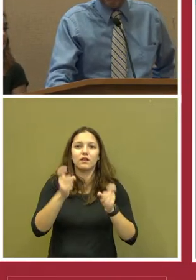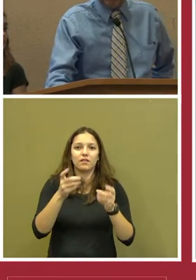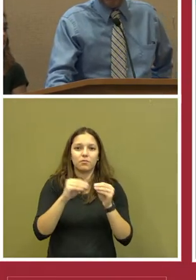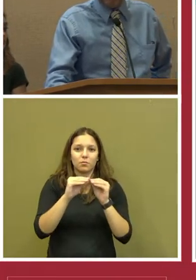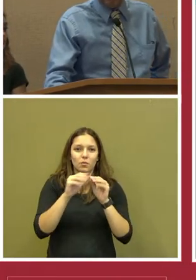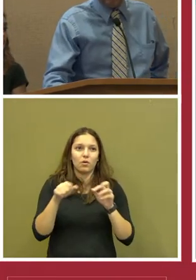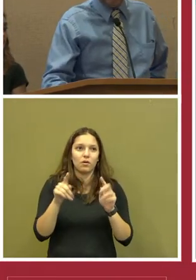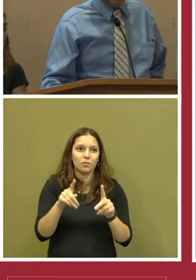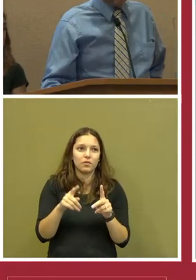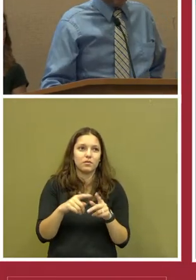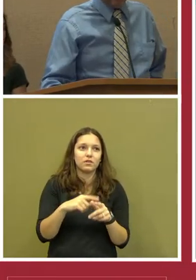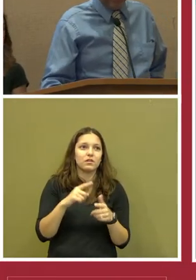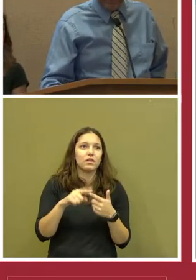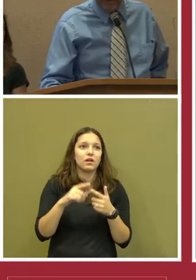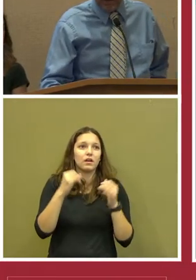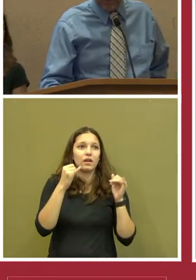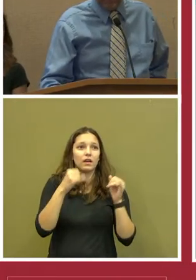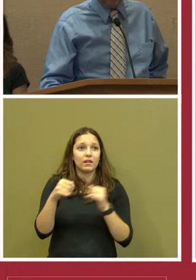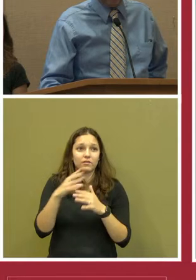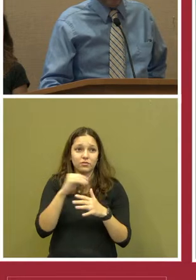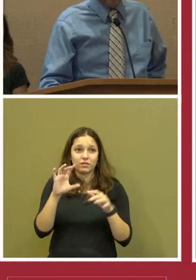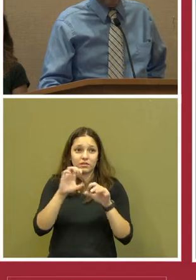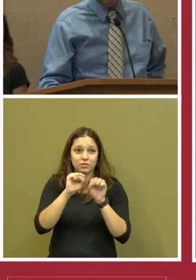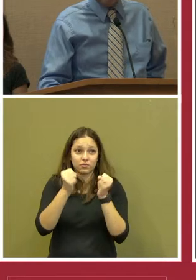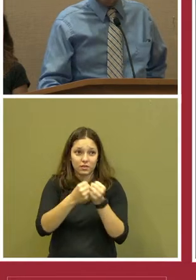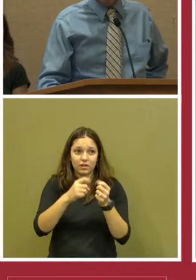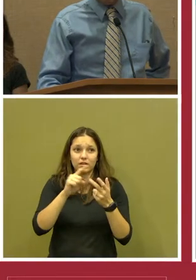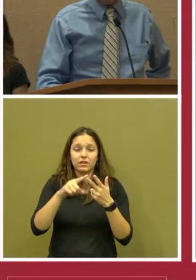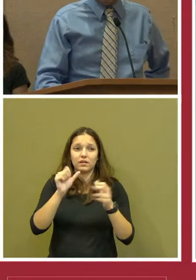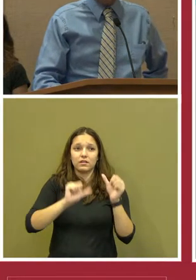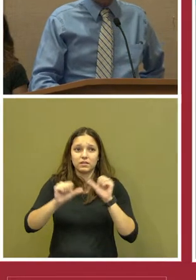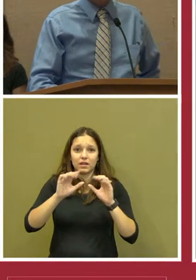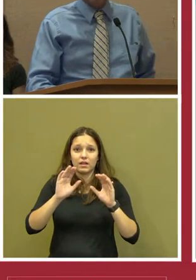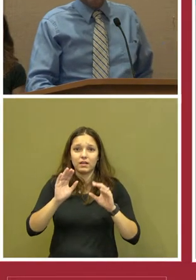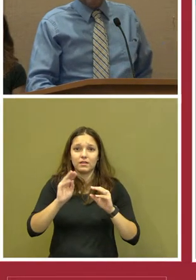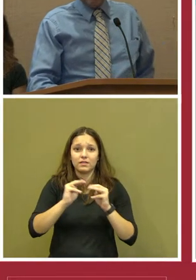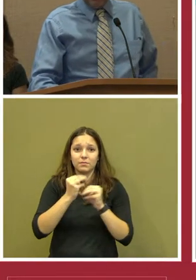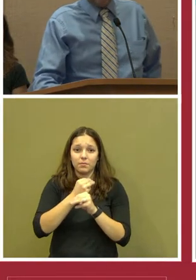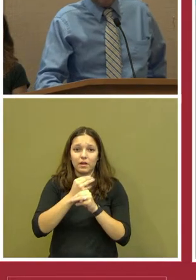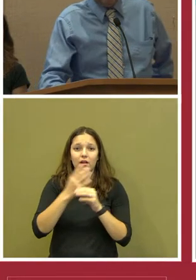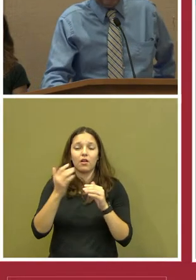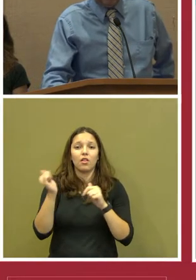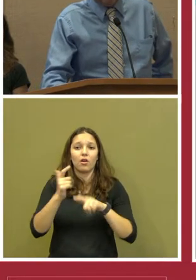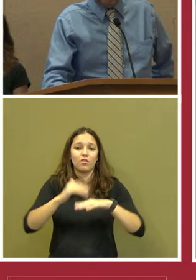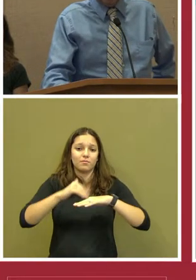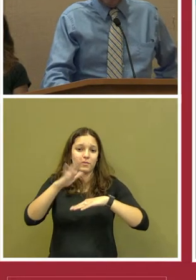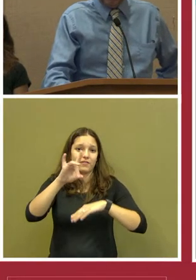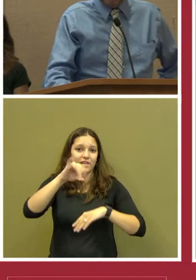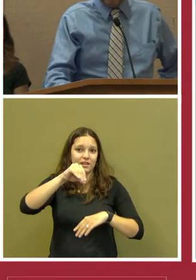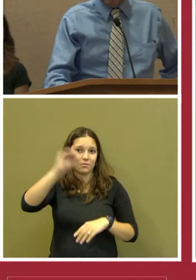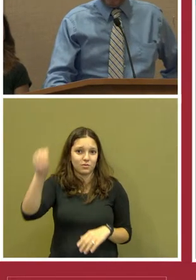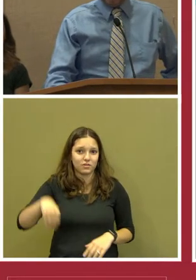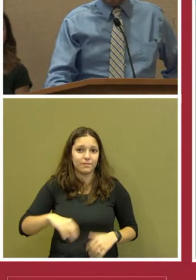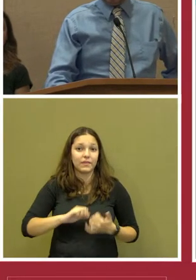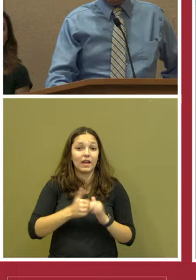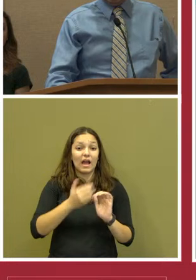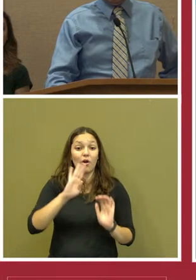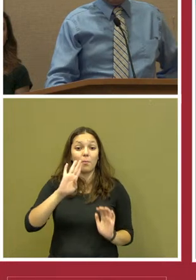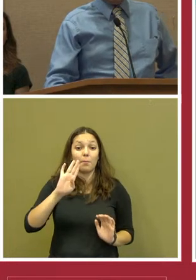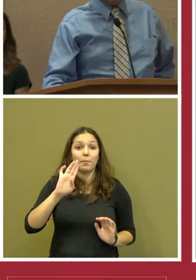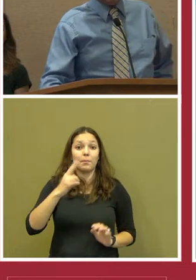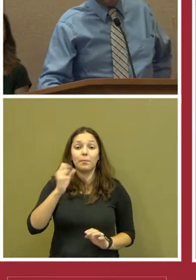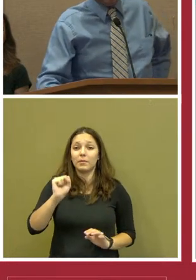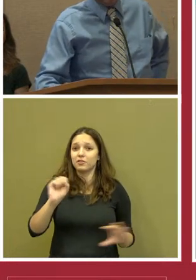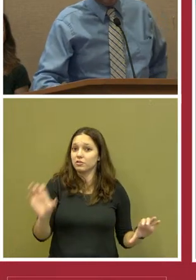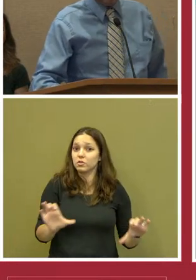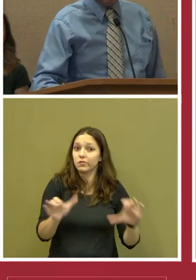science and math, we're still over 80% passing. So very, very proud of those as well. How do we do here in Bend? How is Bend High doing when